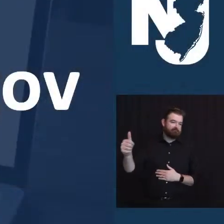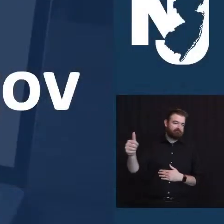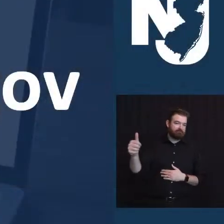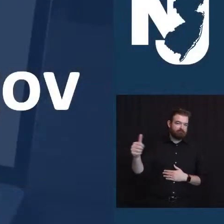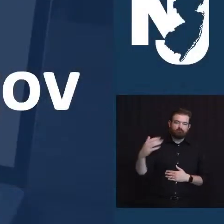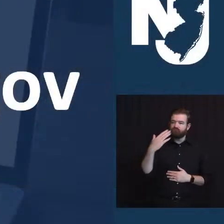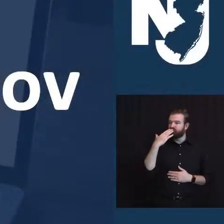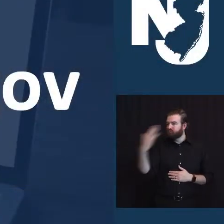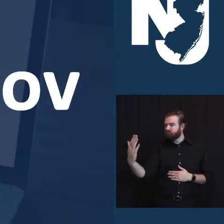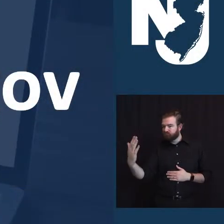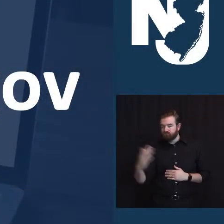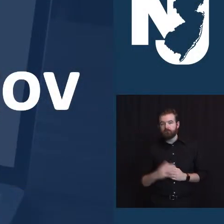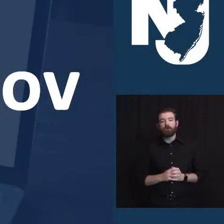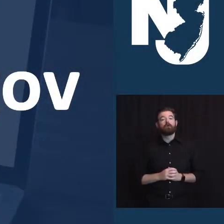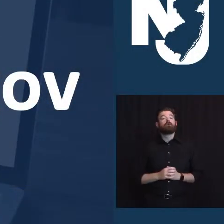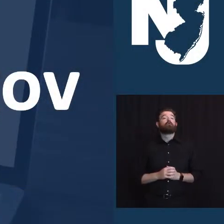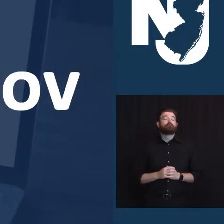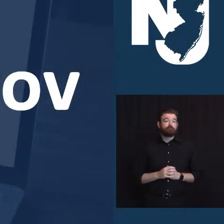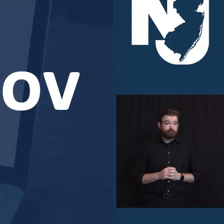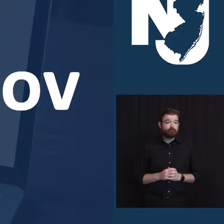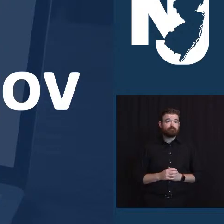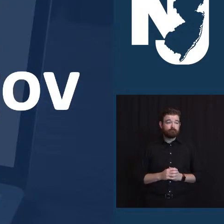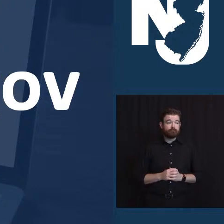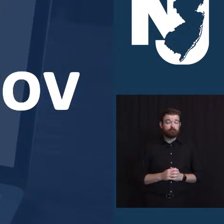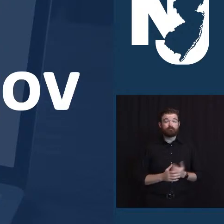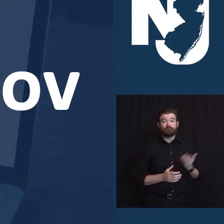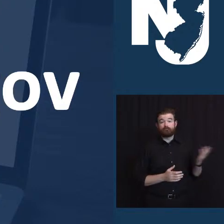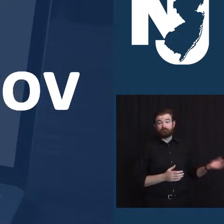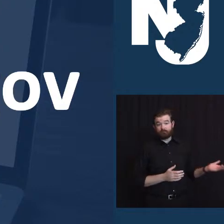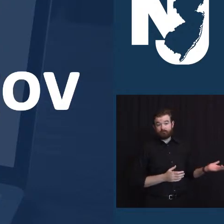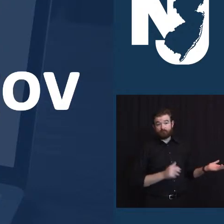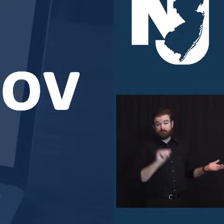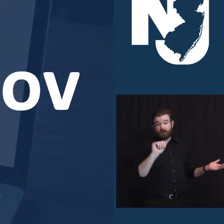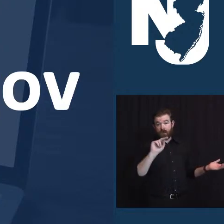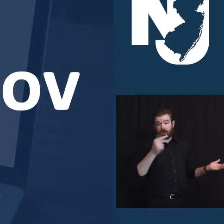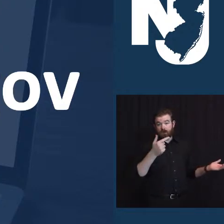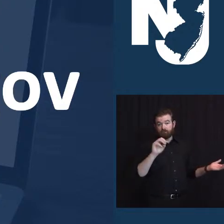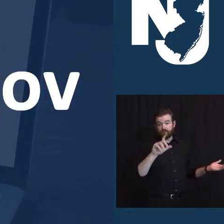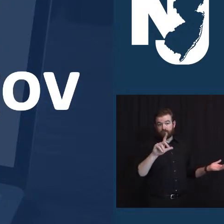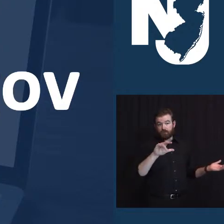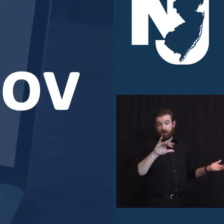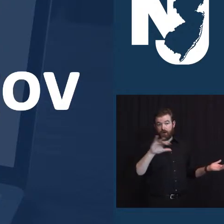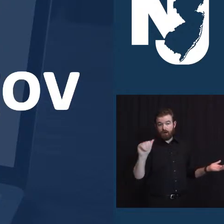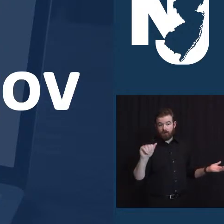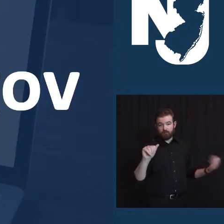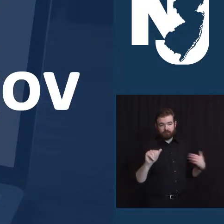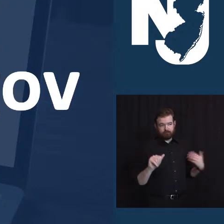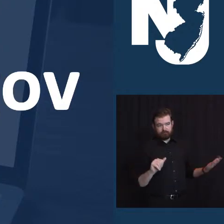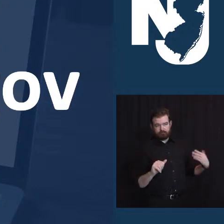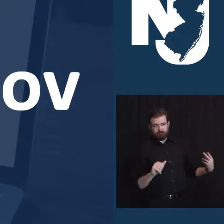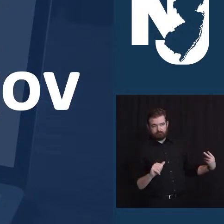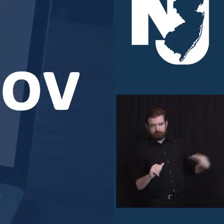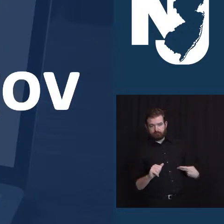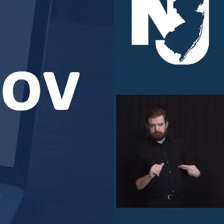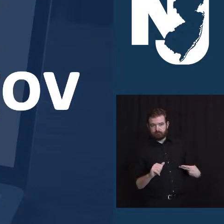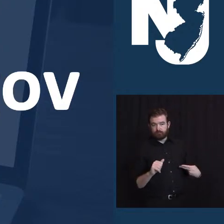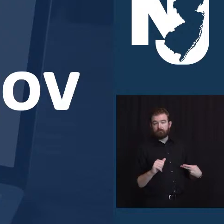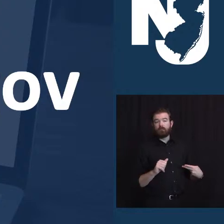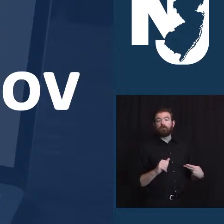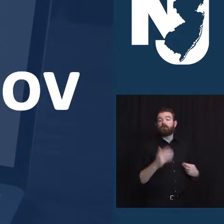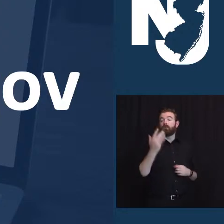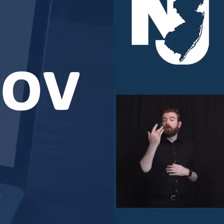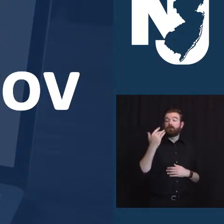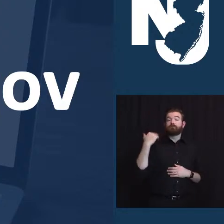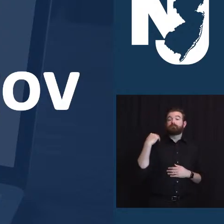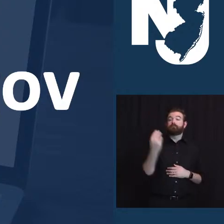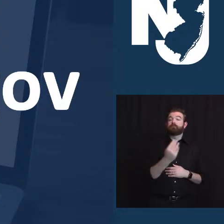I've also asked Angelica to join us because on Monday the department released its plan for the investment of more than